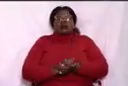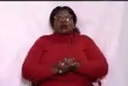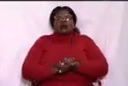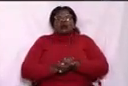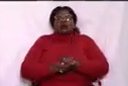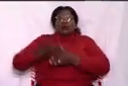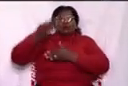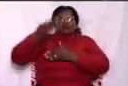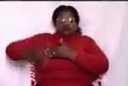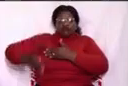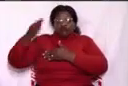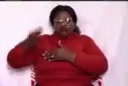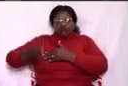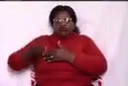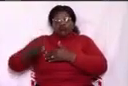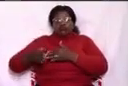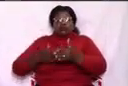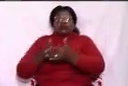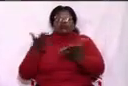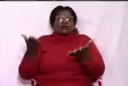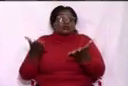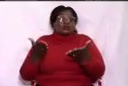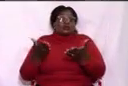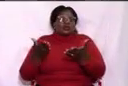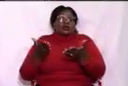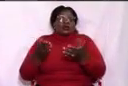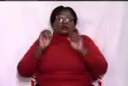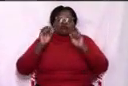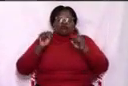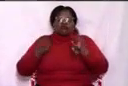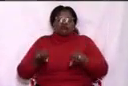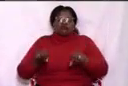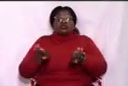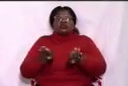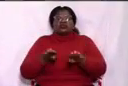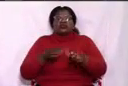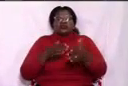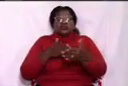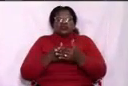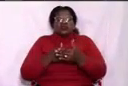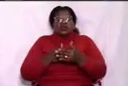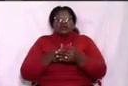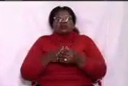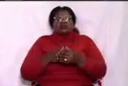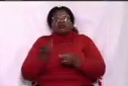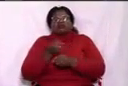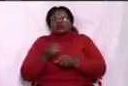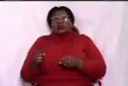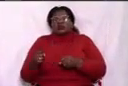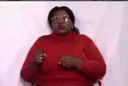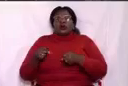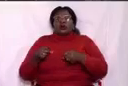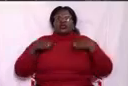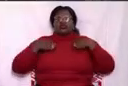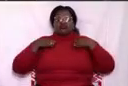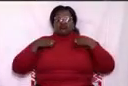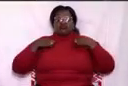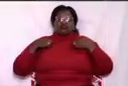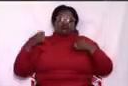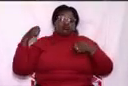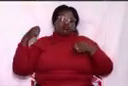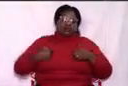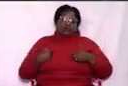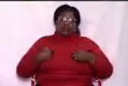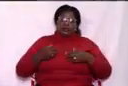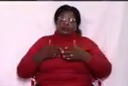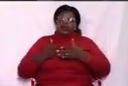these conferences were just stopped. So the orders of conference bags and shirts were canceled.